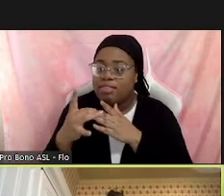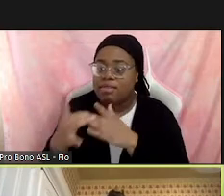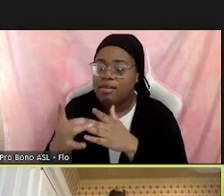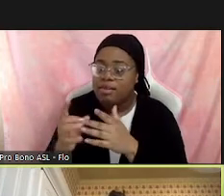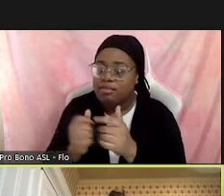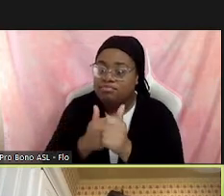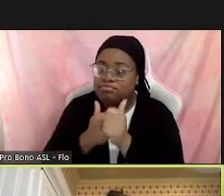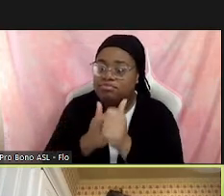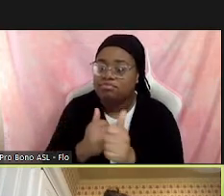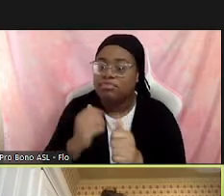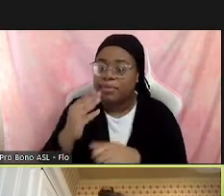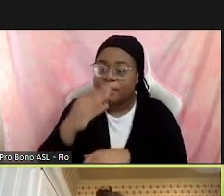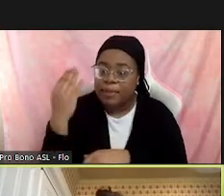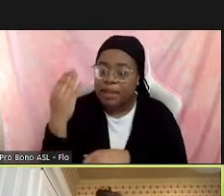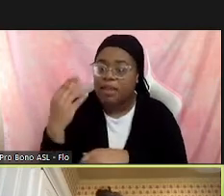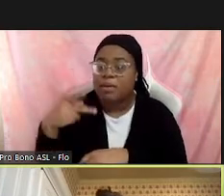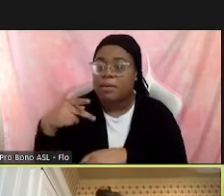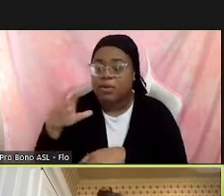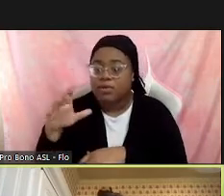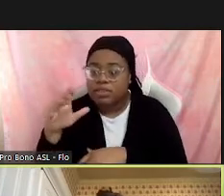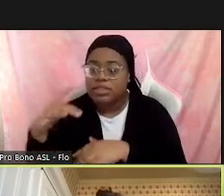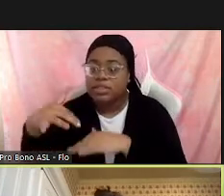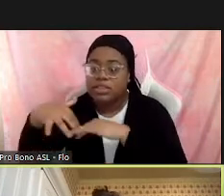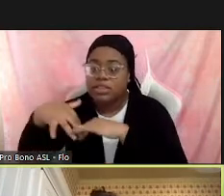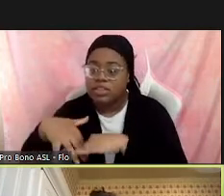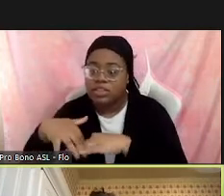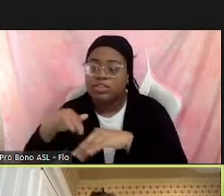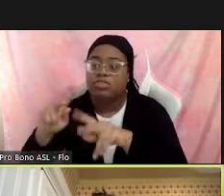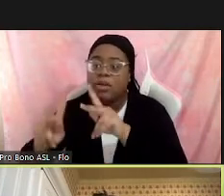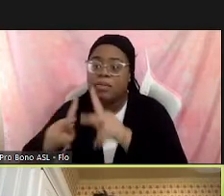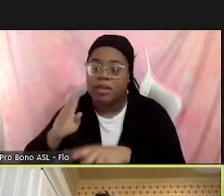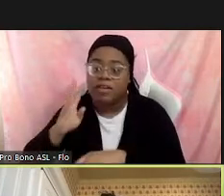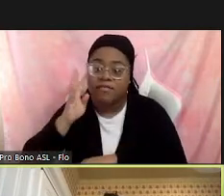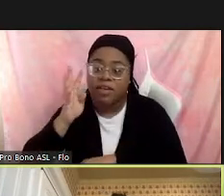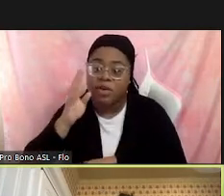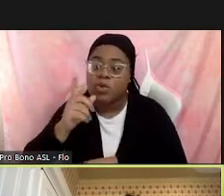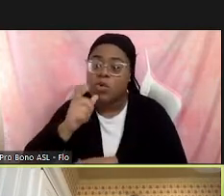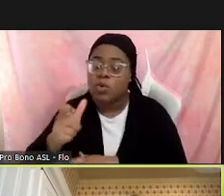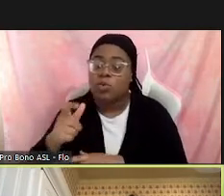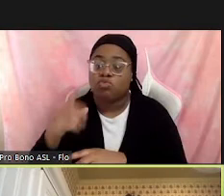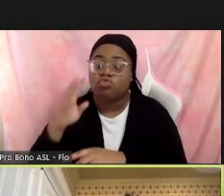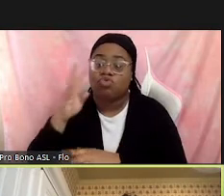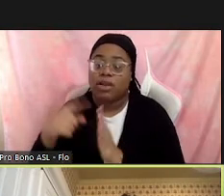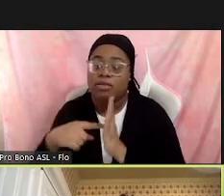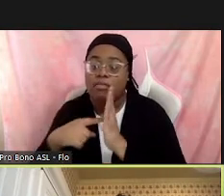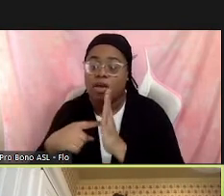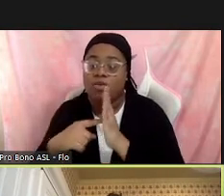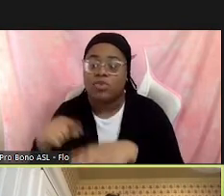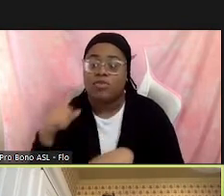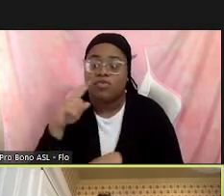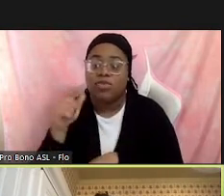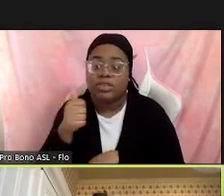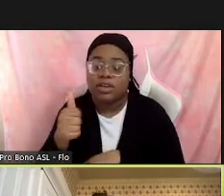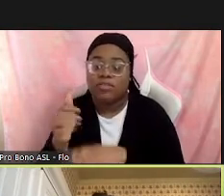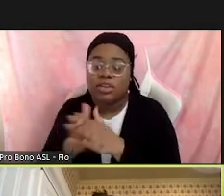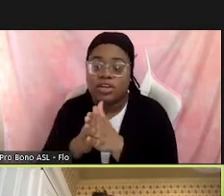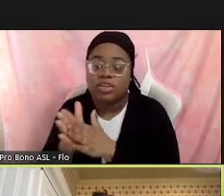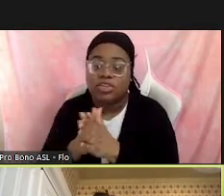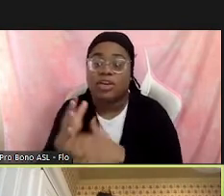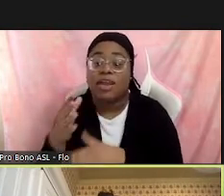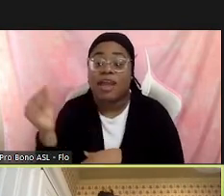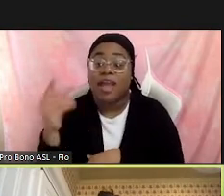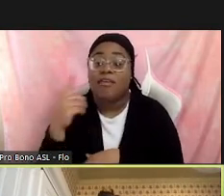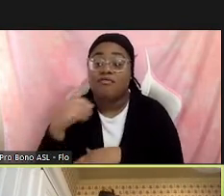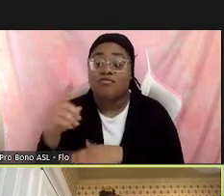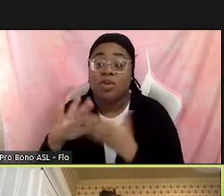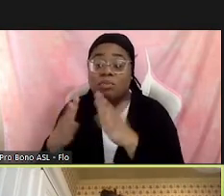Indigenous, and people of color creatives who are innovating models for self-determination and community wealth.